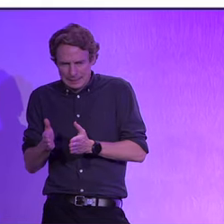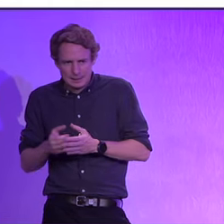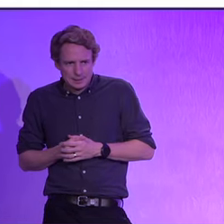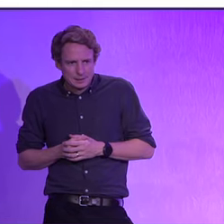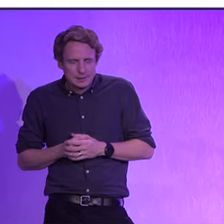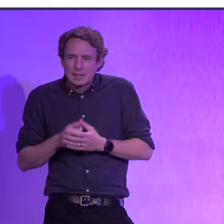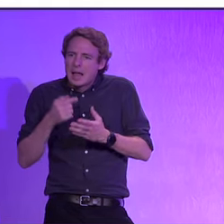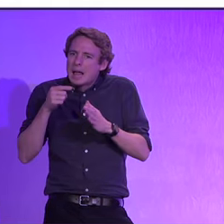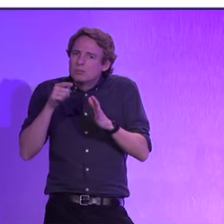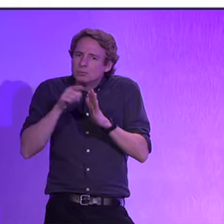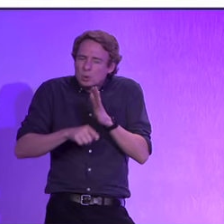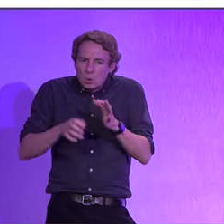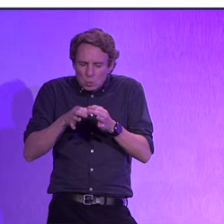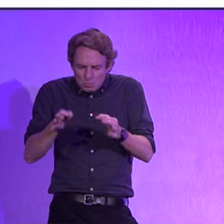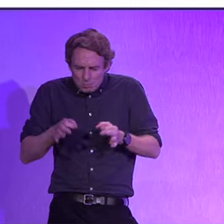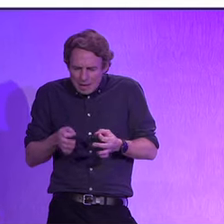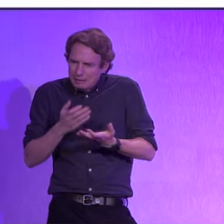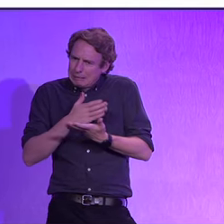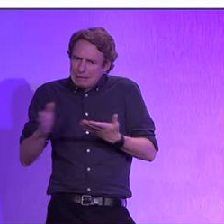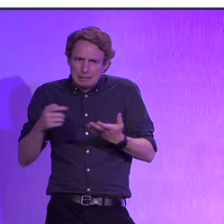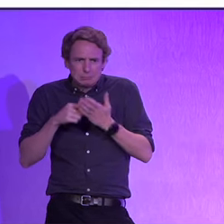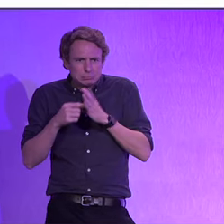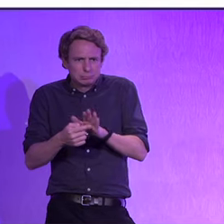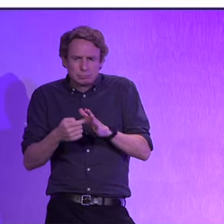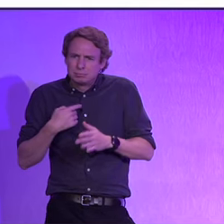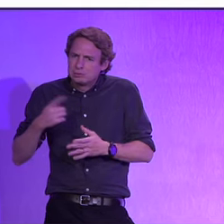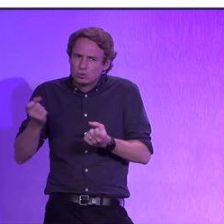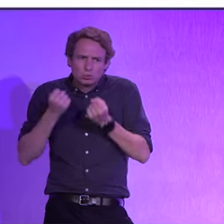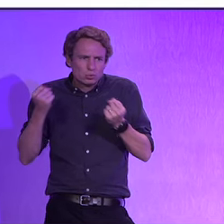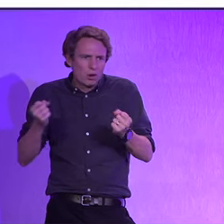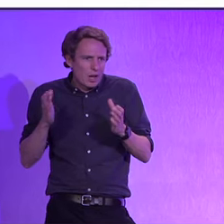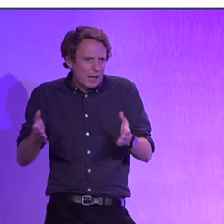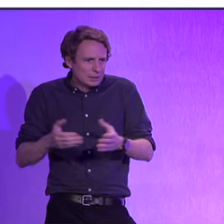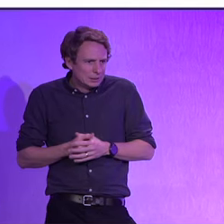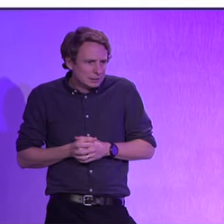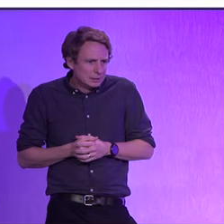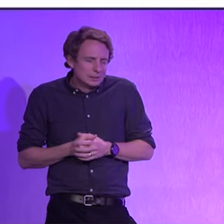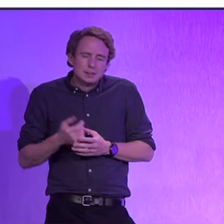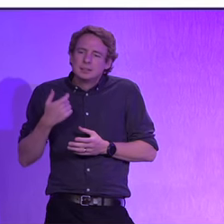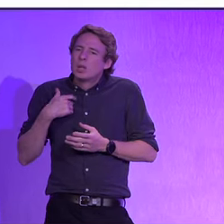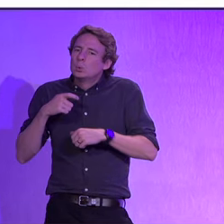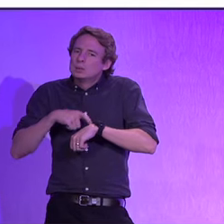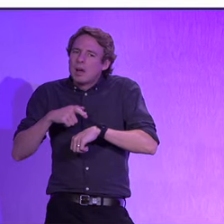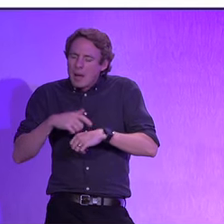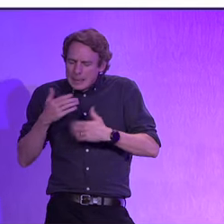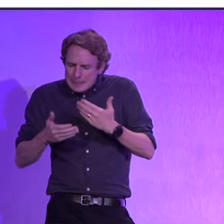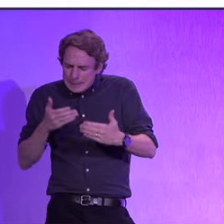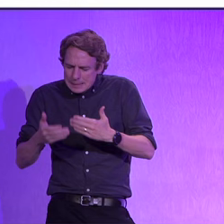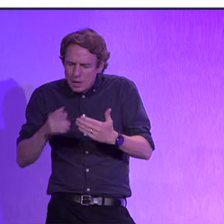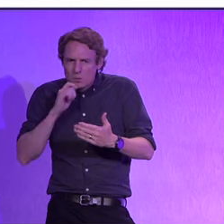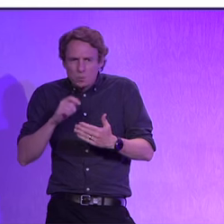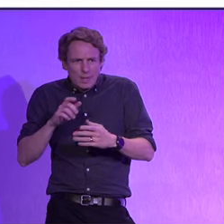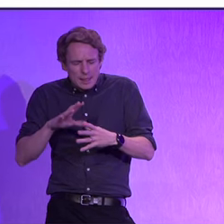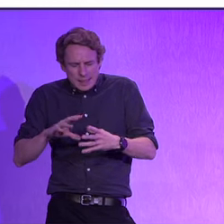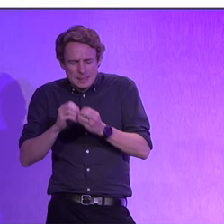respite. Make known these limits with absolute clarity and be strong. By God, be strong! With time, this